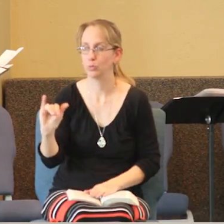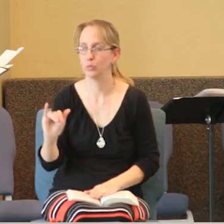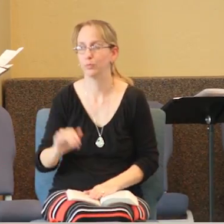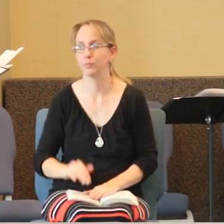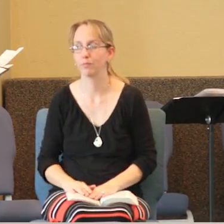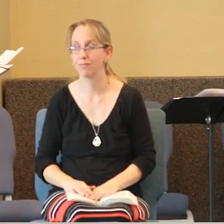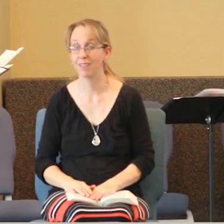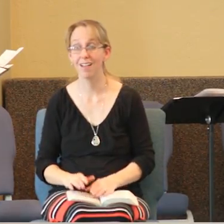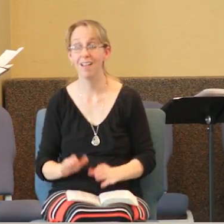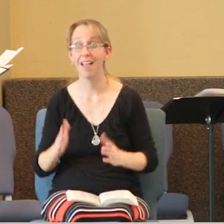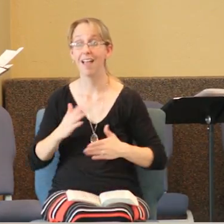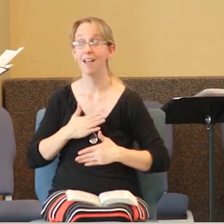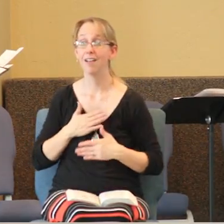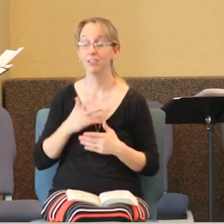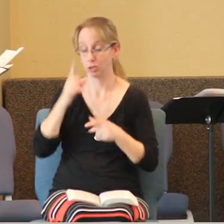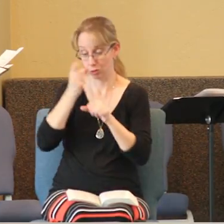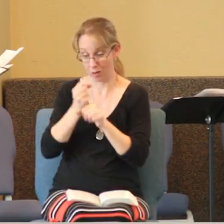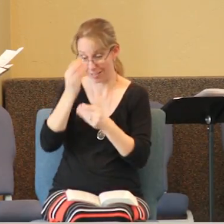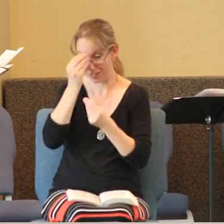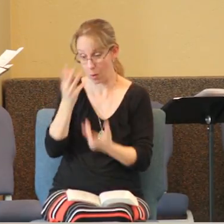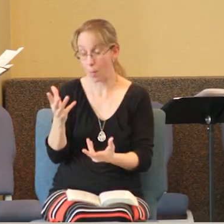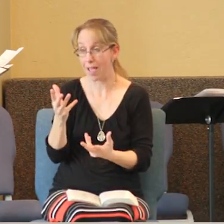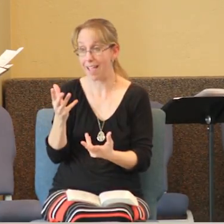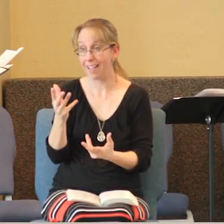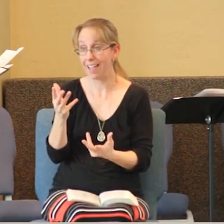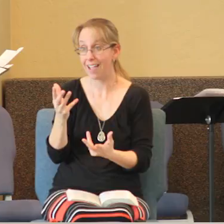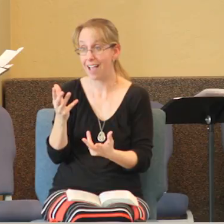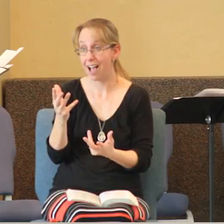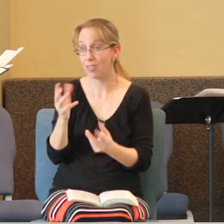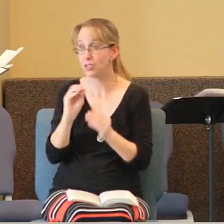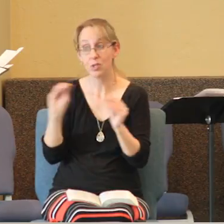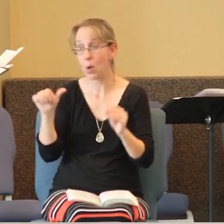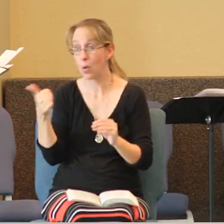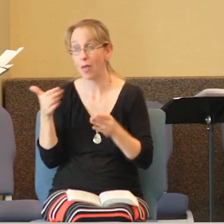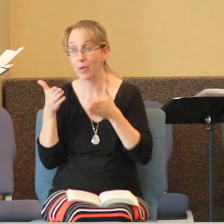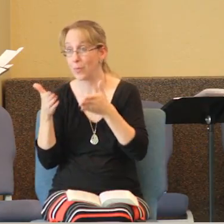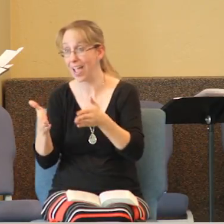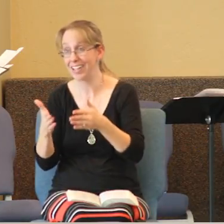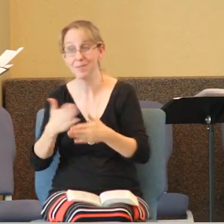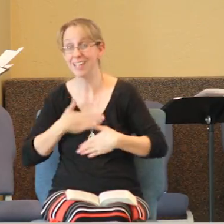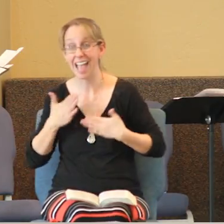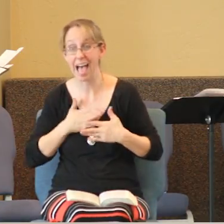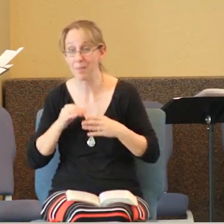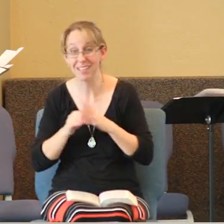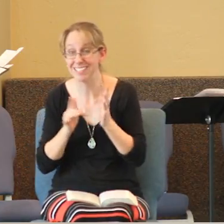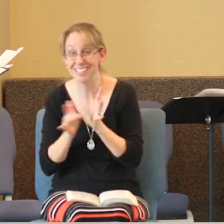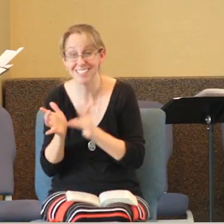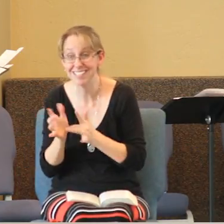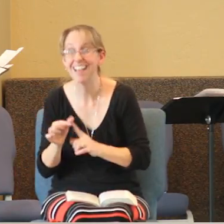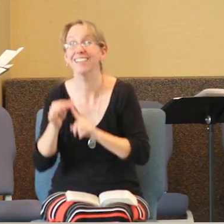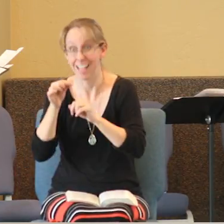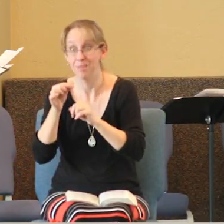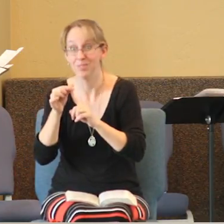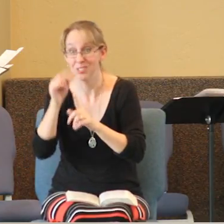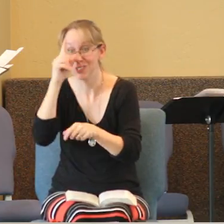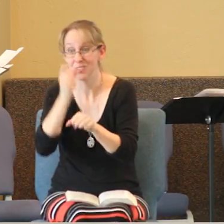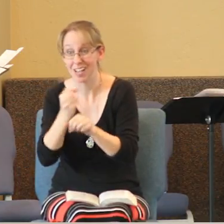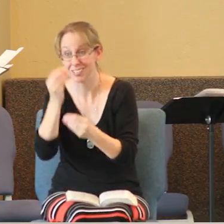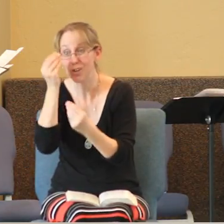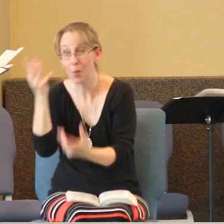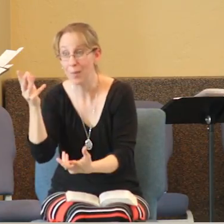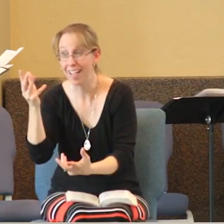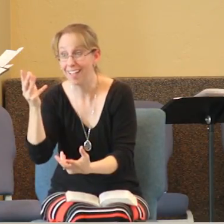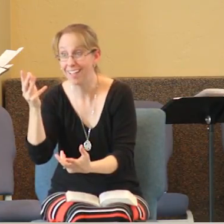in Jesus but to trust and obey. And as we trust and as we obey, then we